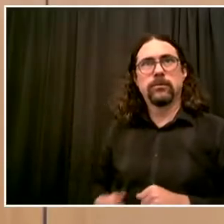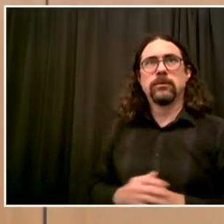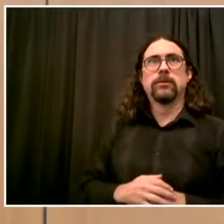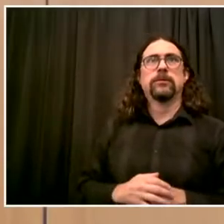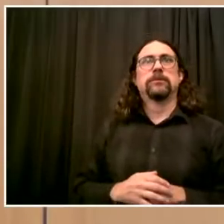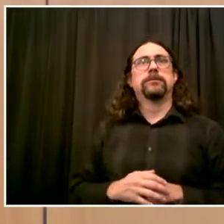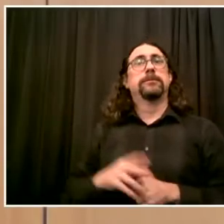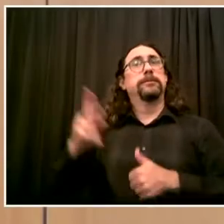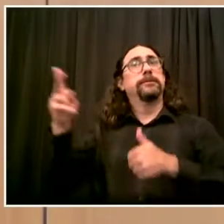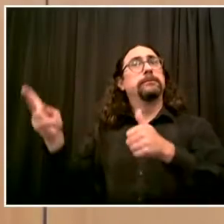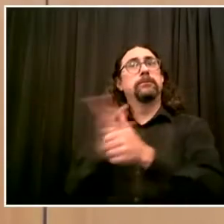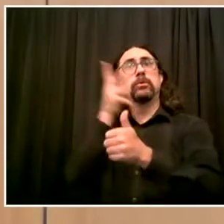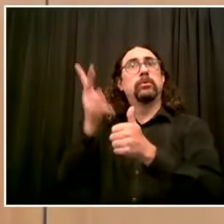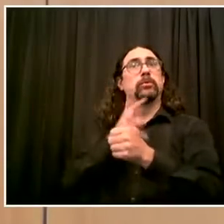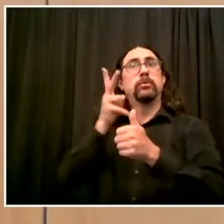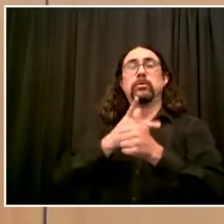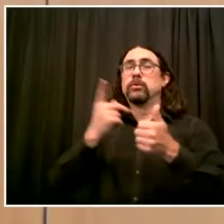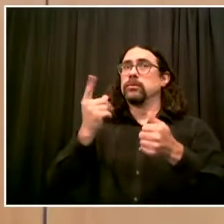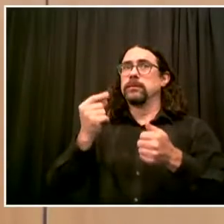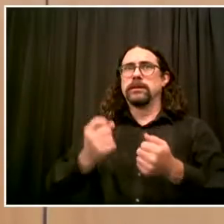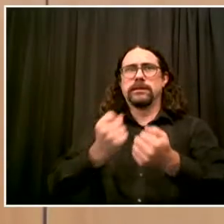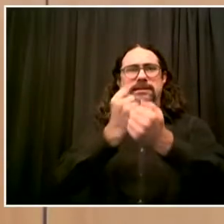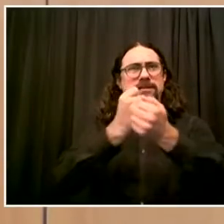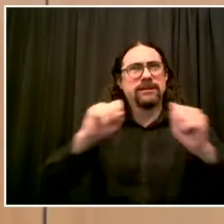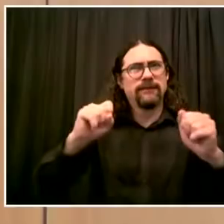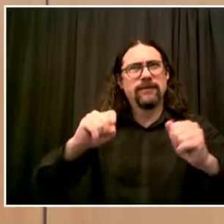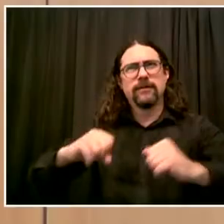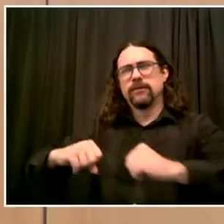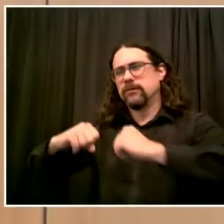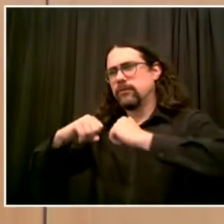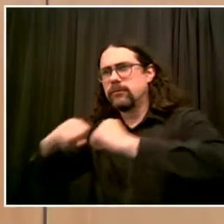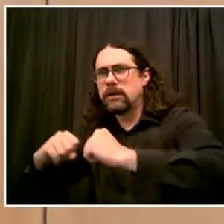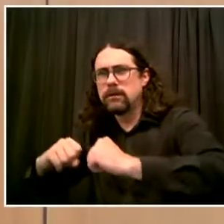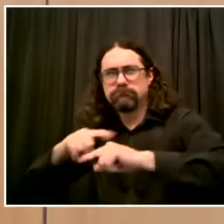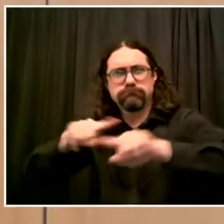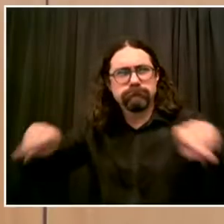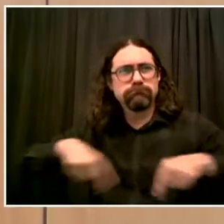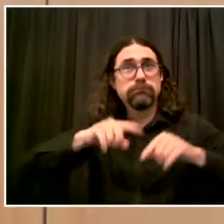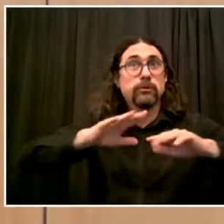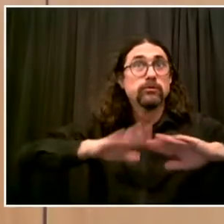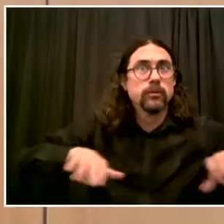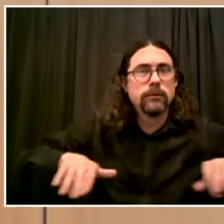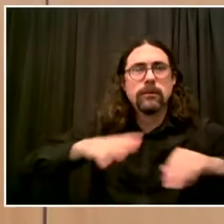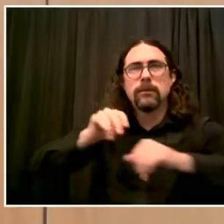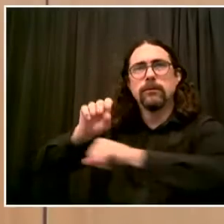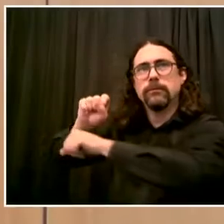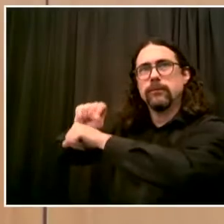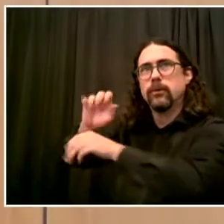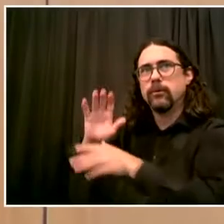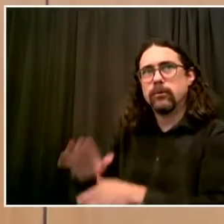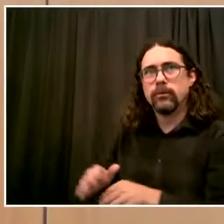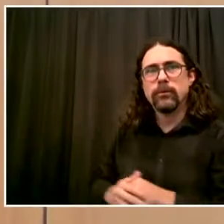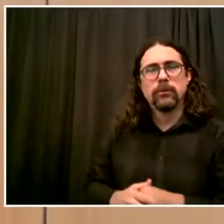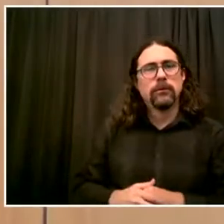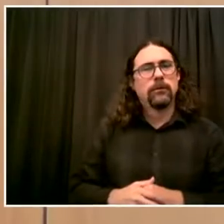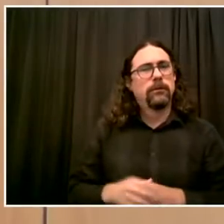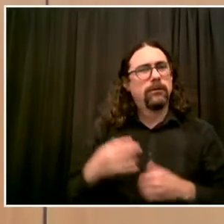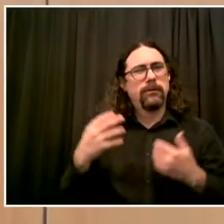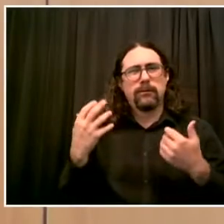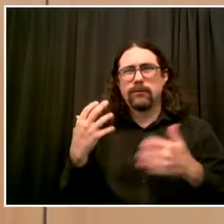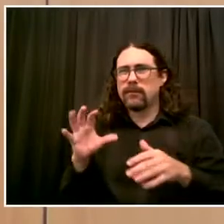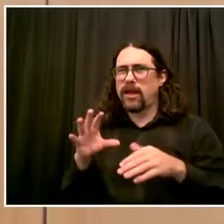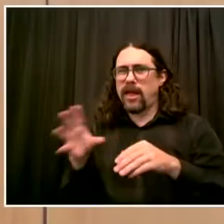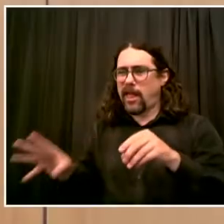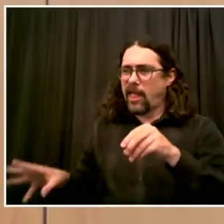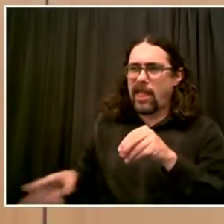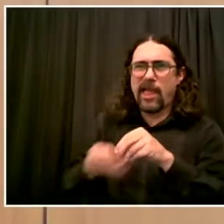ensure that we don't have ongoing transmission there. So we have been communicating with the child care community